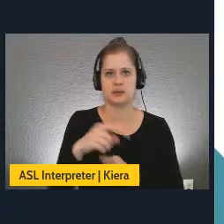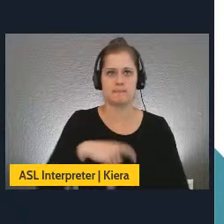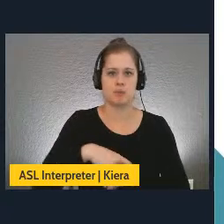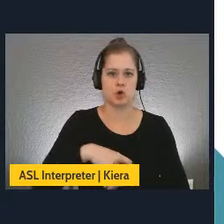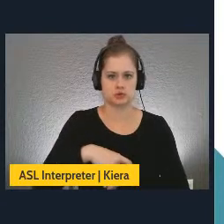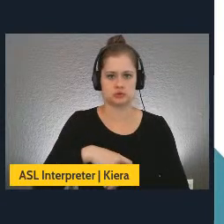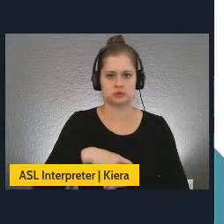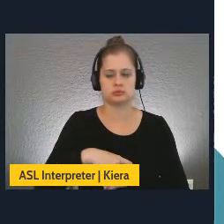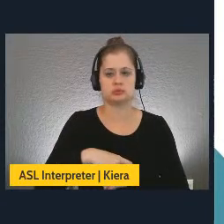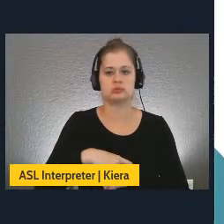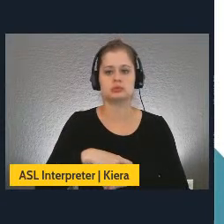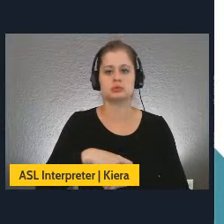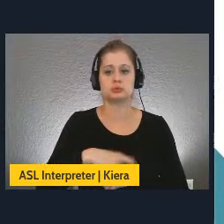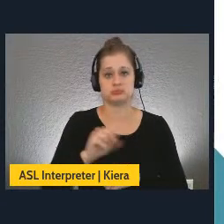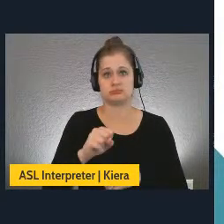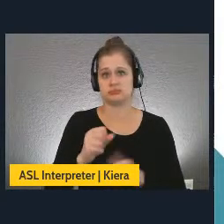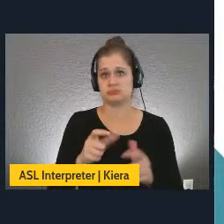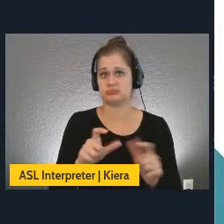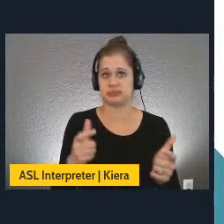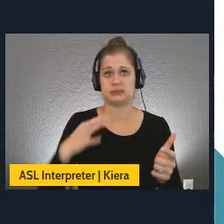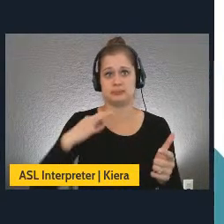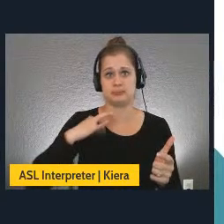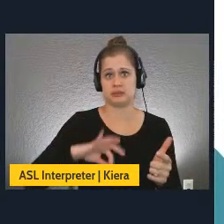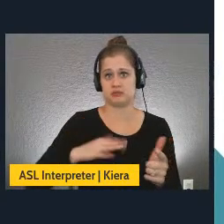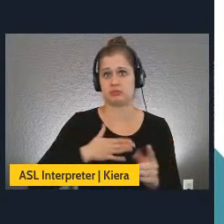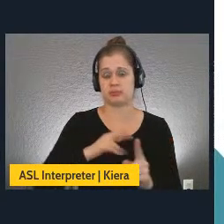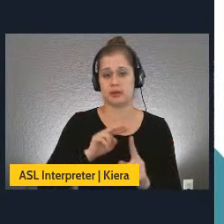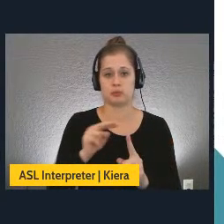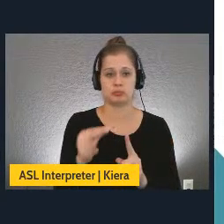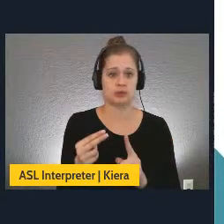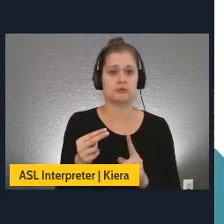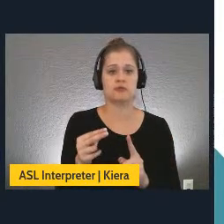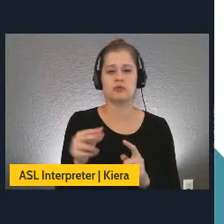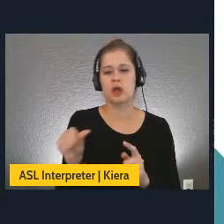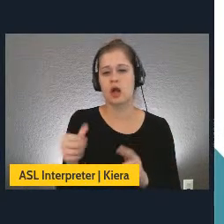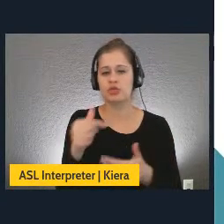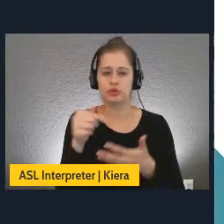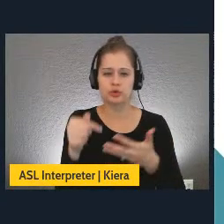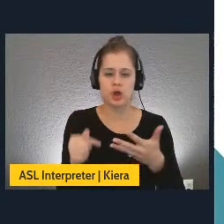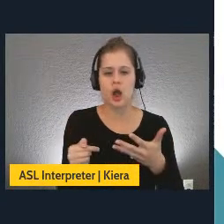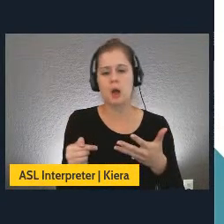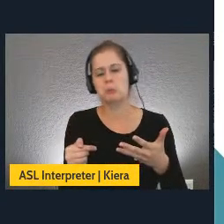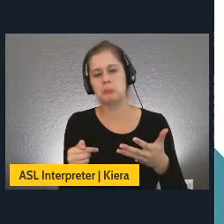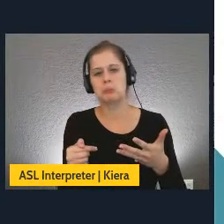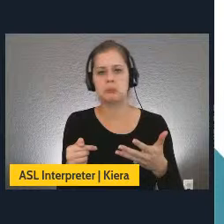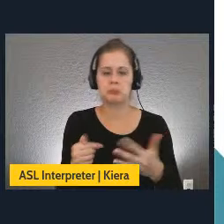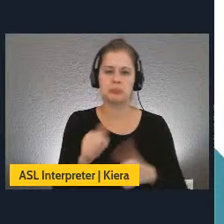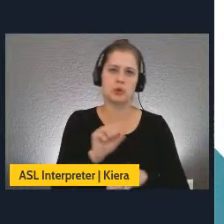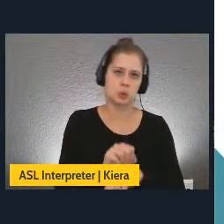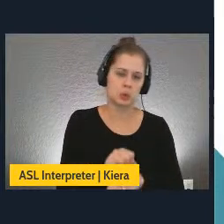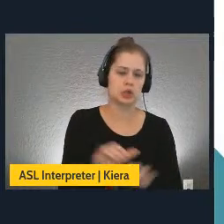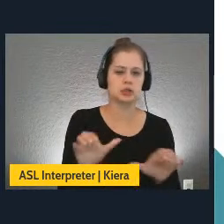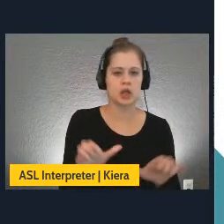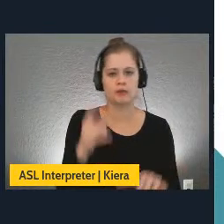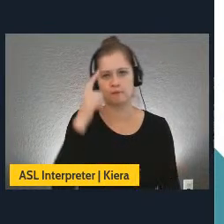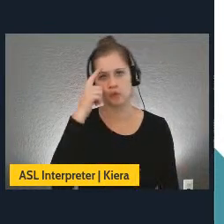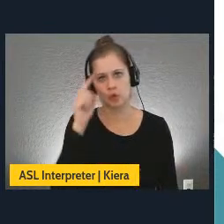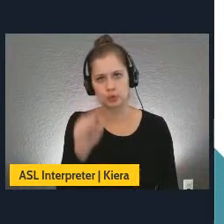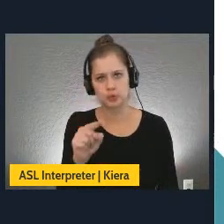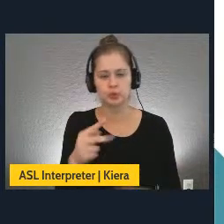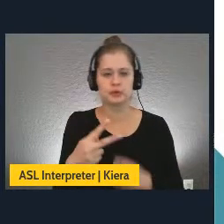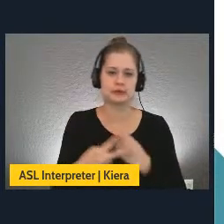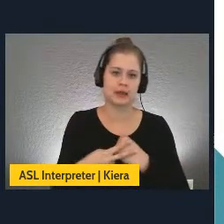that's also a big benefit in my point. All the other things are like work that is done for you. It saves you